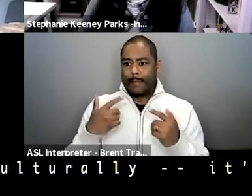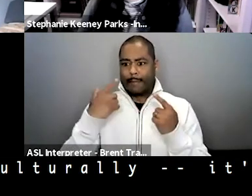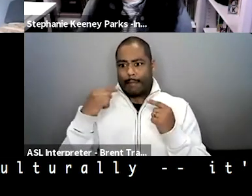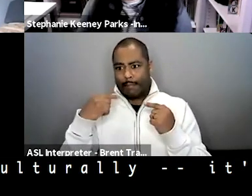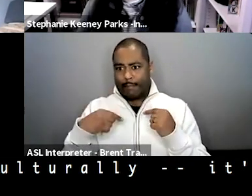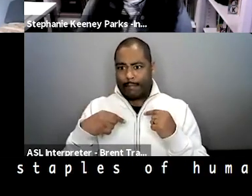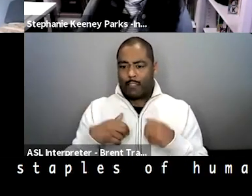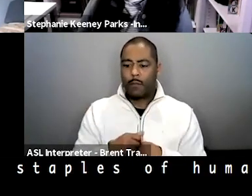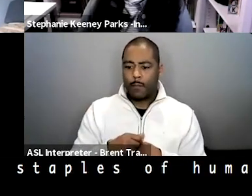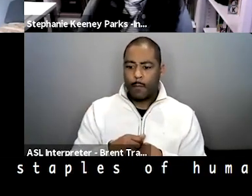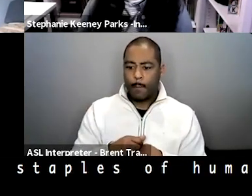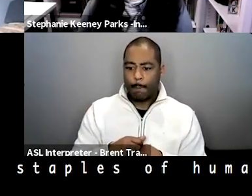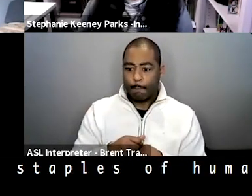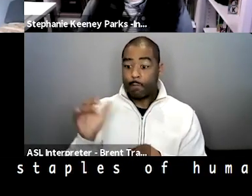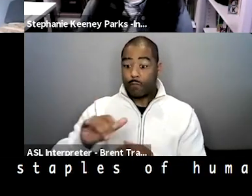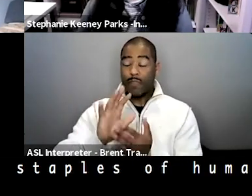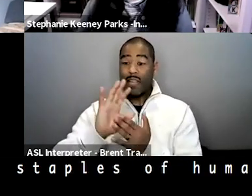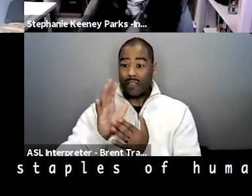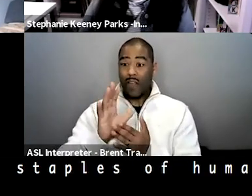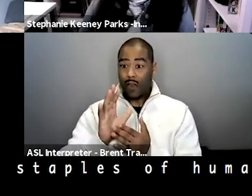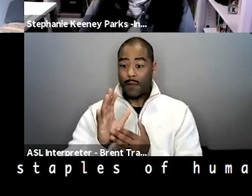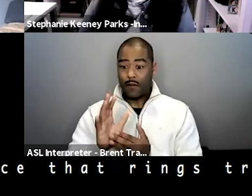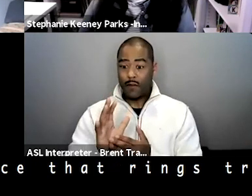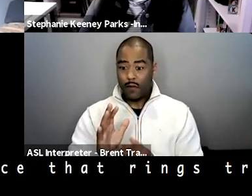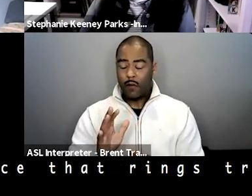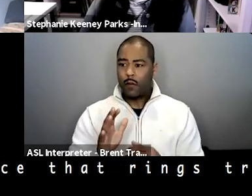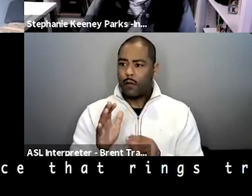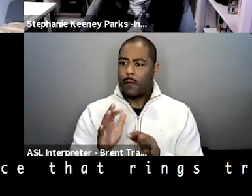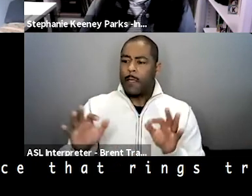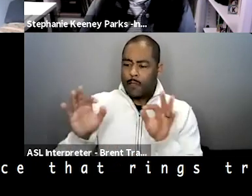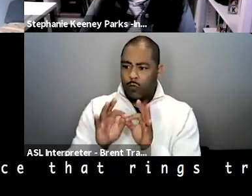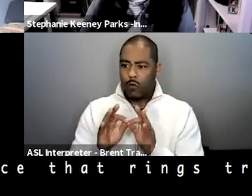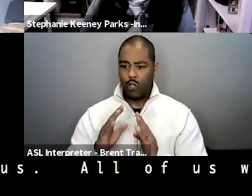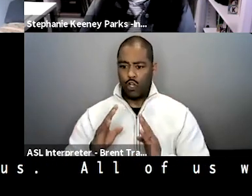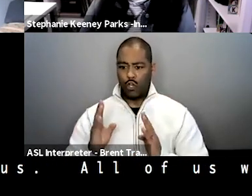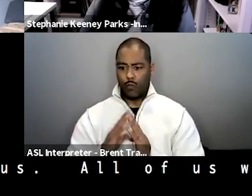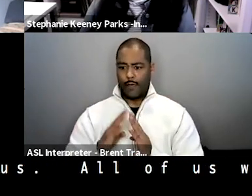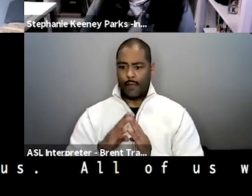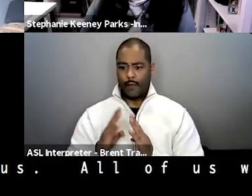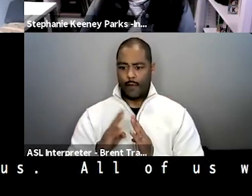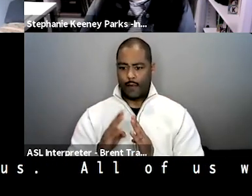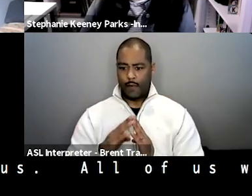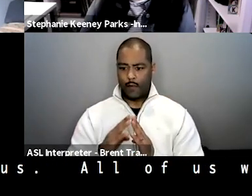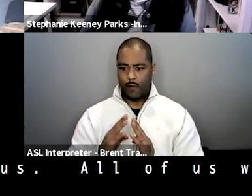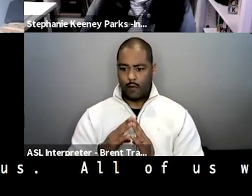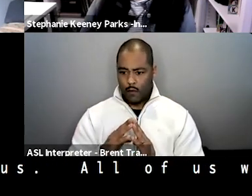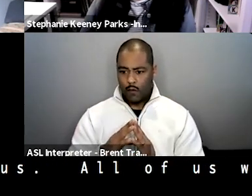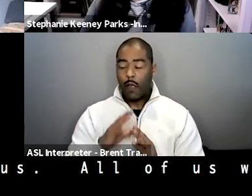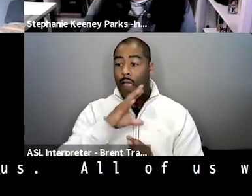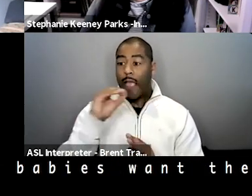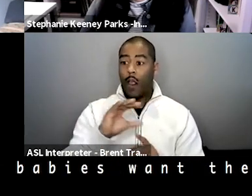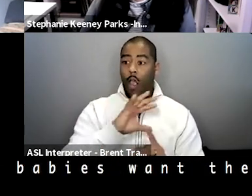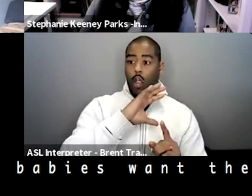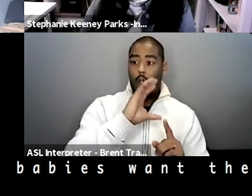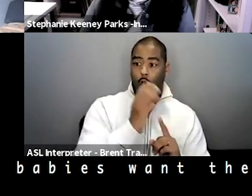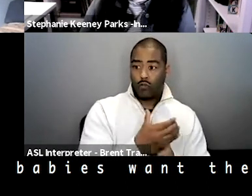Like cross-culturally, it's one of the few staples of human existence that really rings true for all of us. All